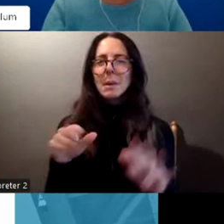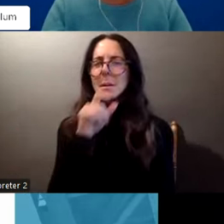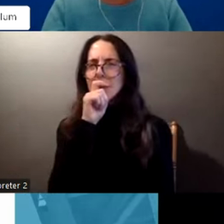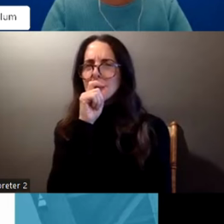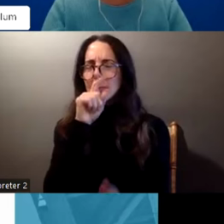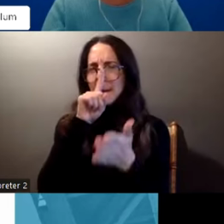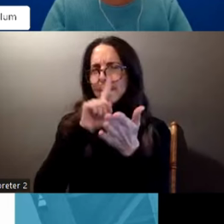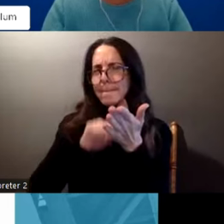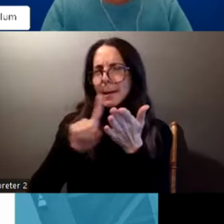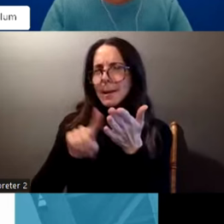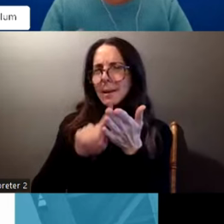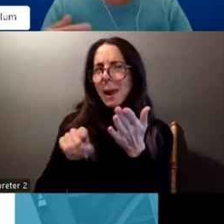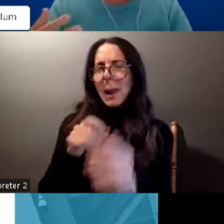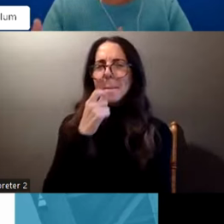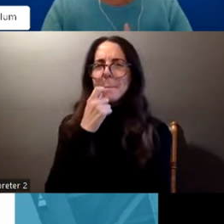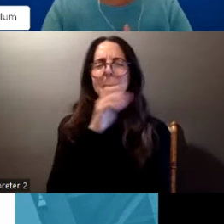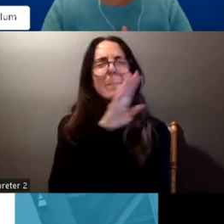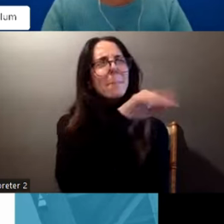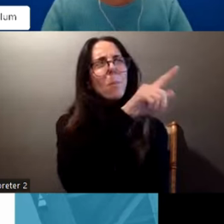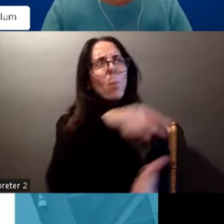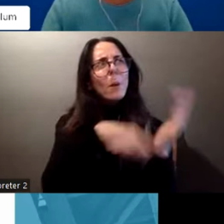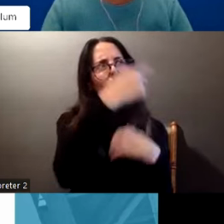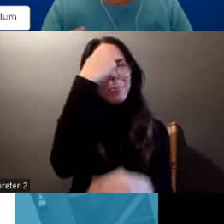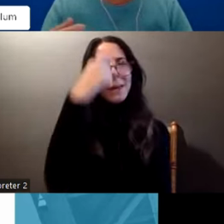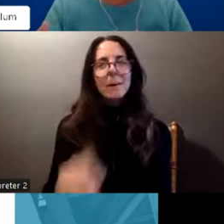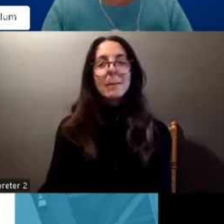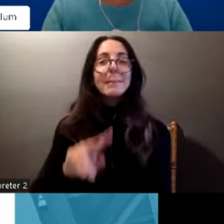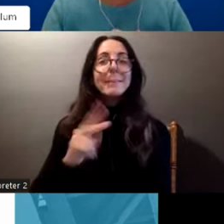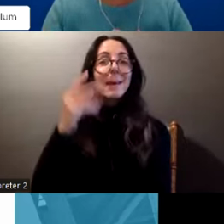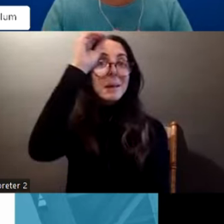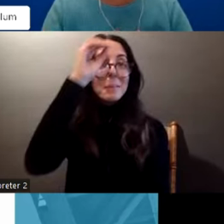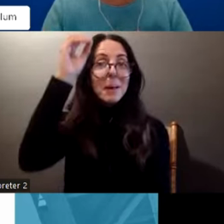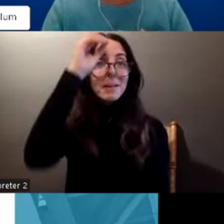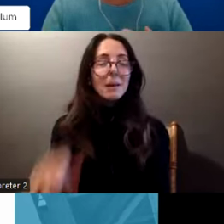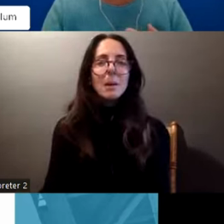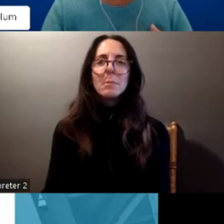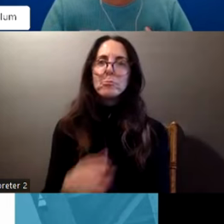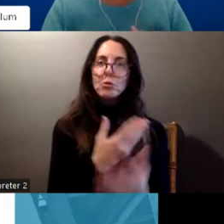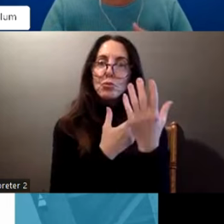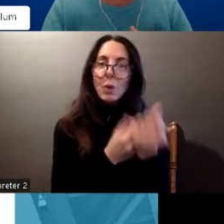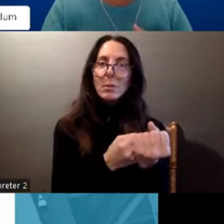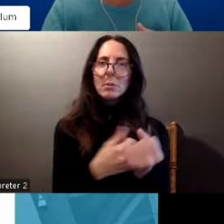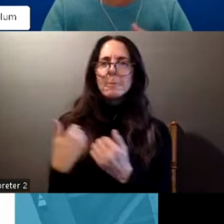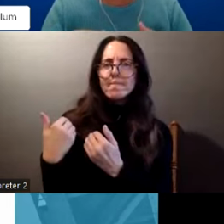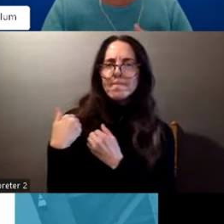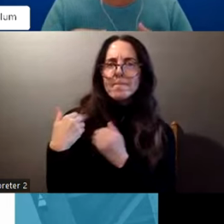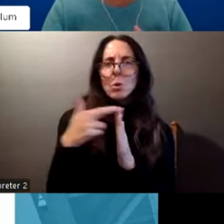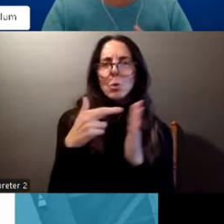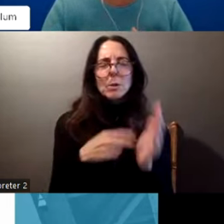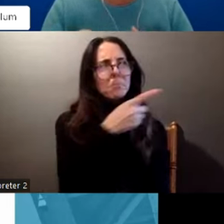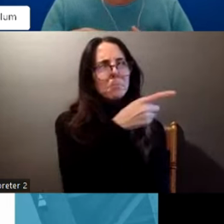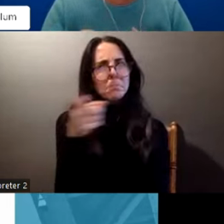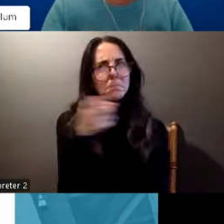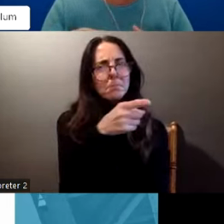a second opinion from someone who's qualified, someone who's registered. Always, you can